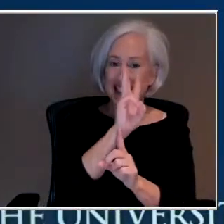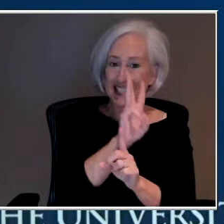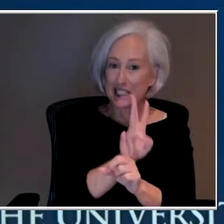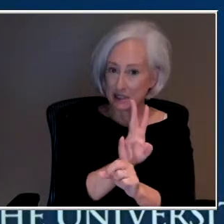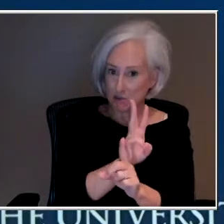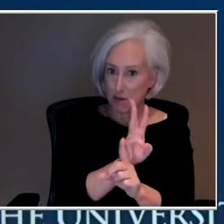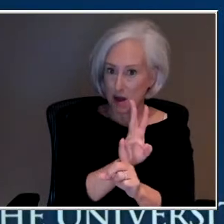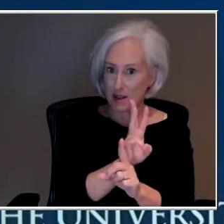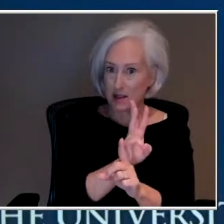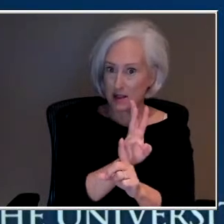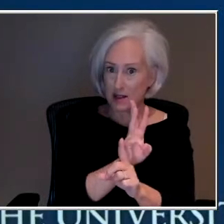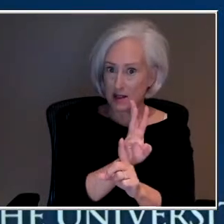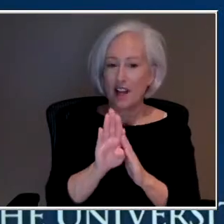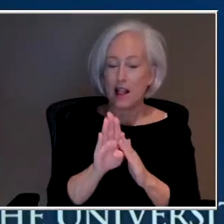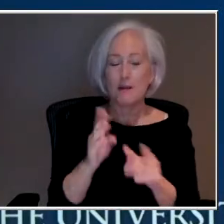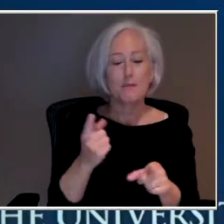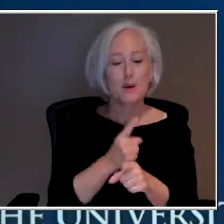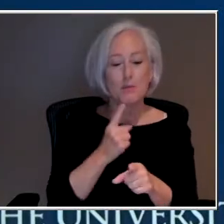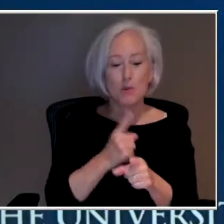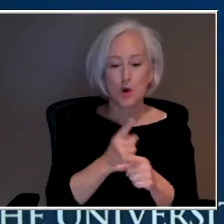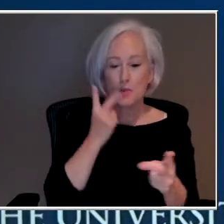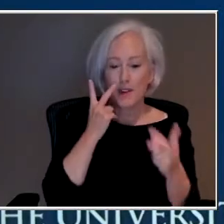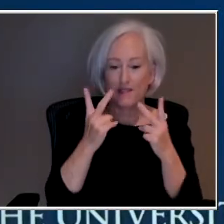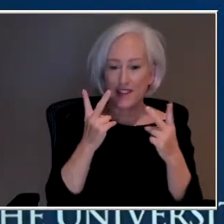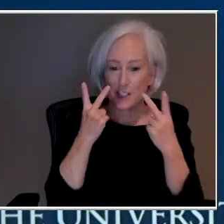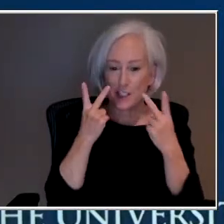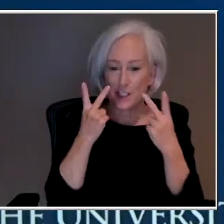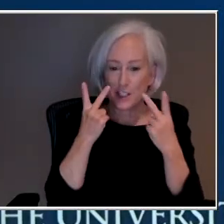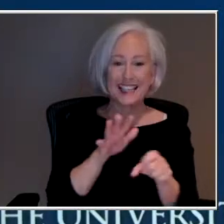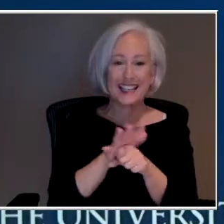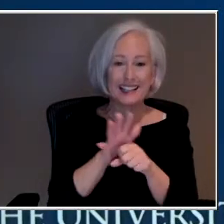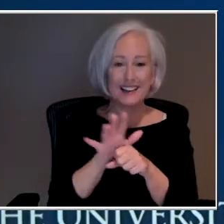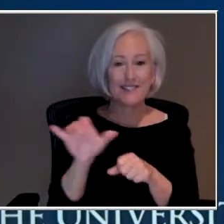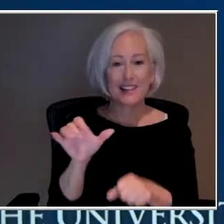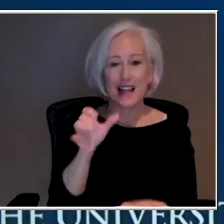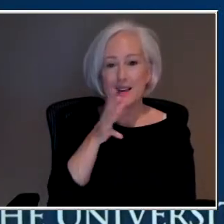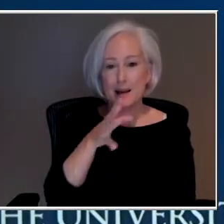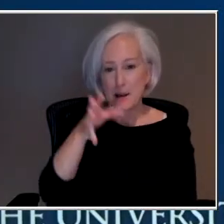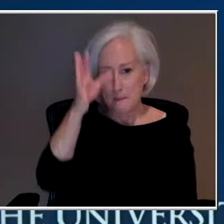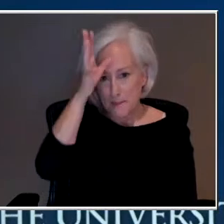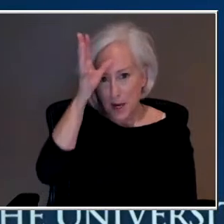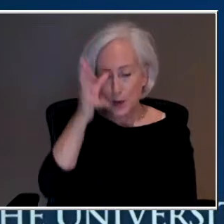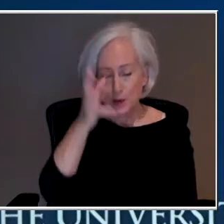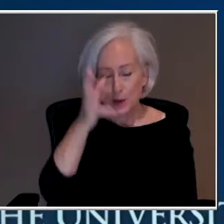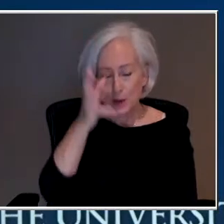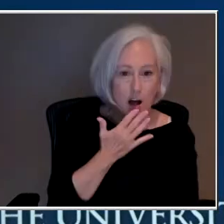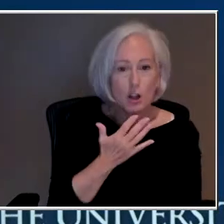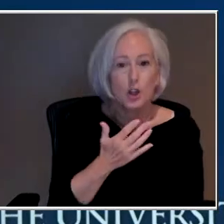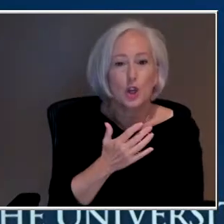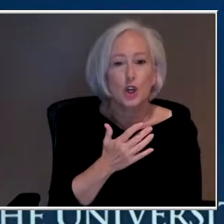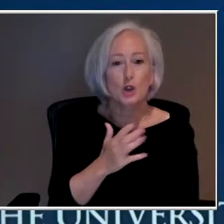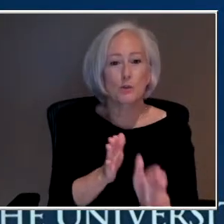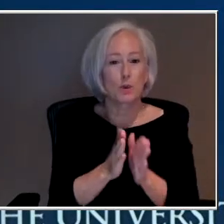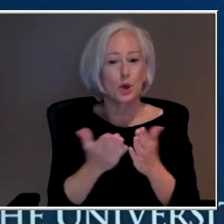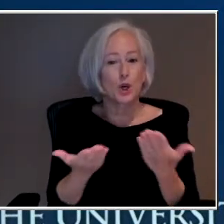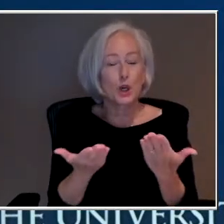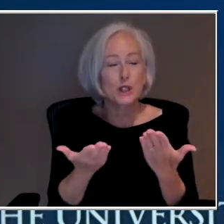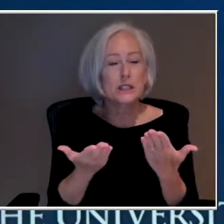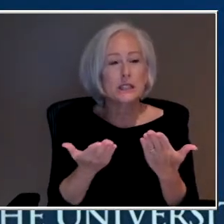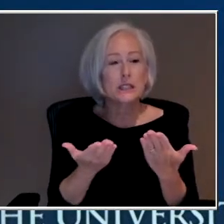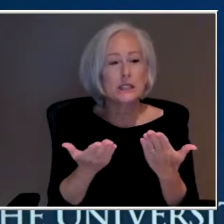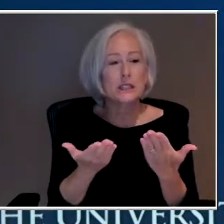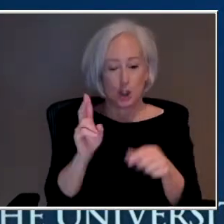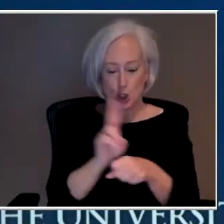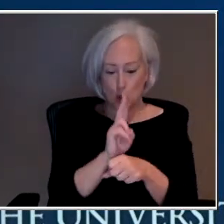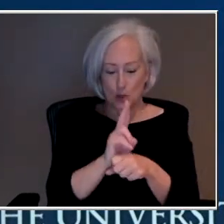to be able to see their parents. Color vision develops by that point. They're learning to use their eyes and focus them together. But then again, like I